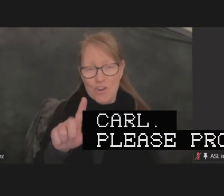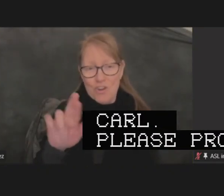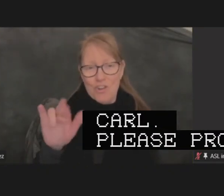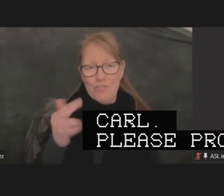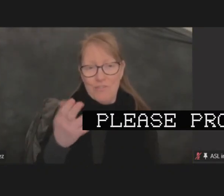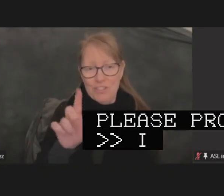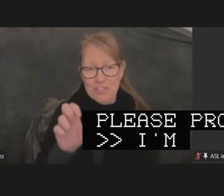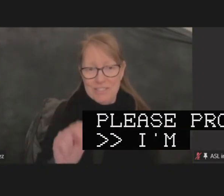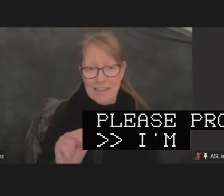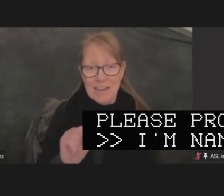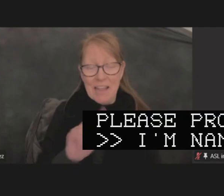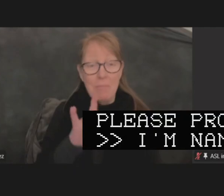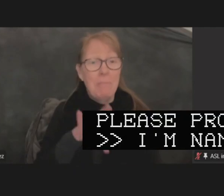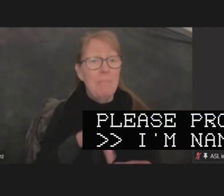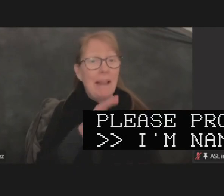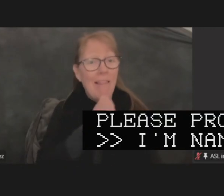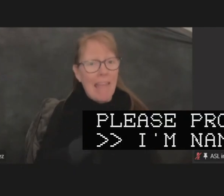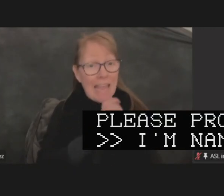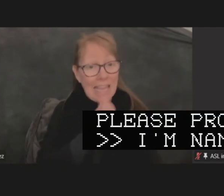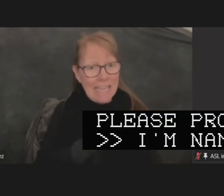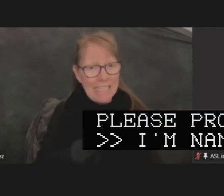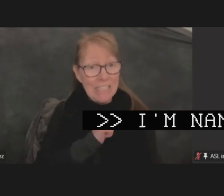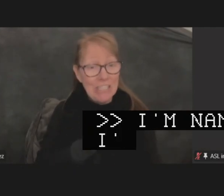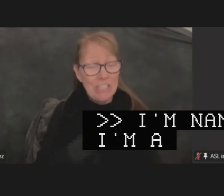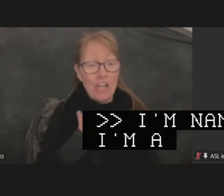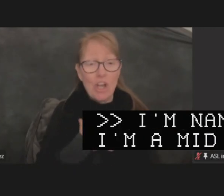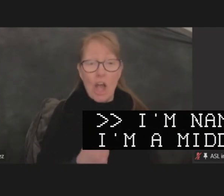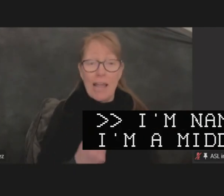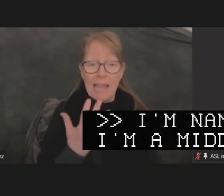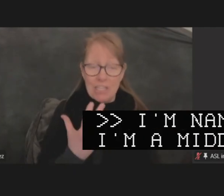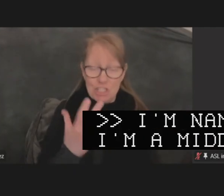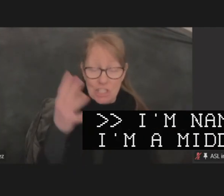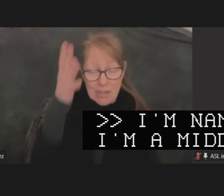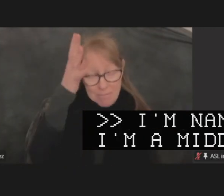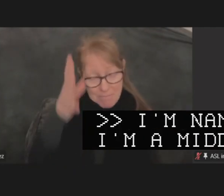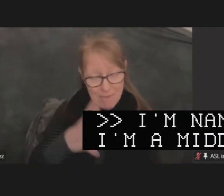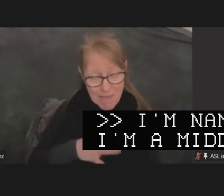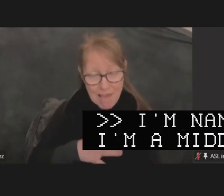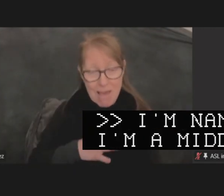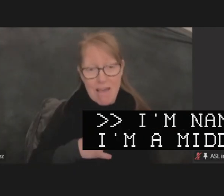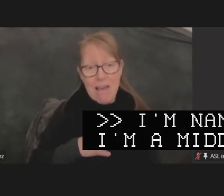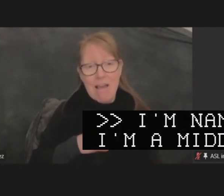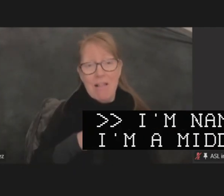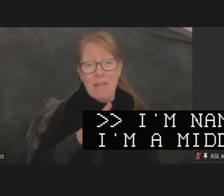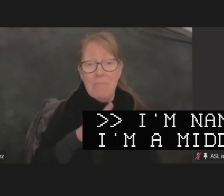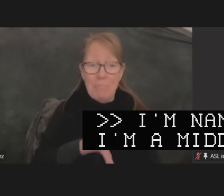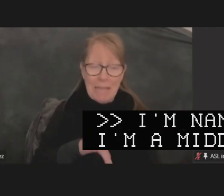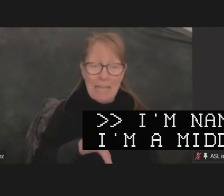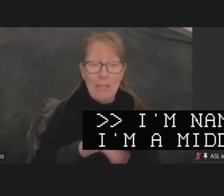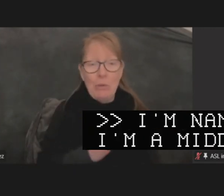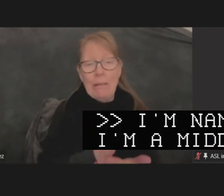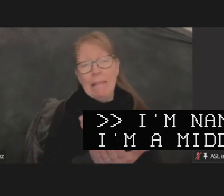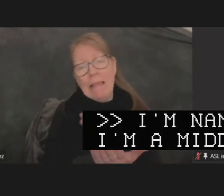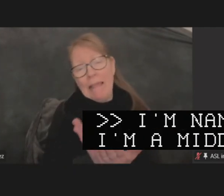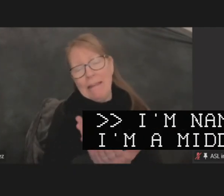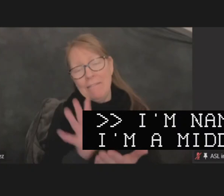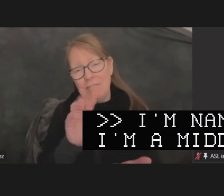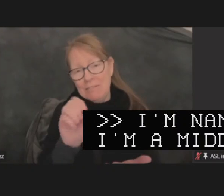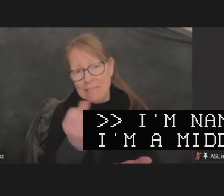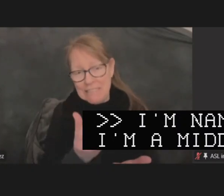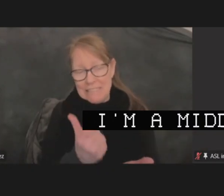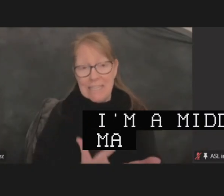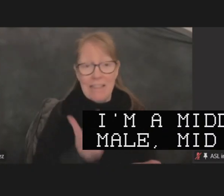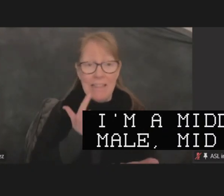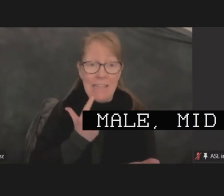a middle-aged Caucasian male in his mid to late 50s. I live in Brighton.